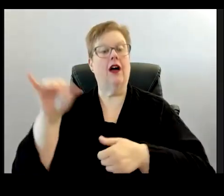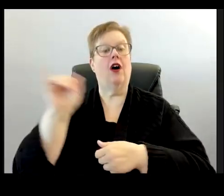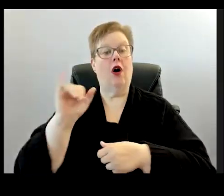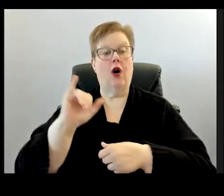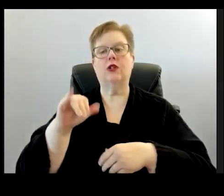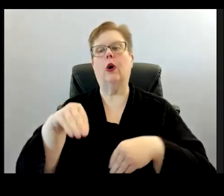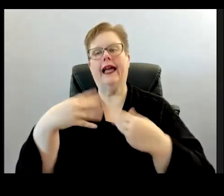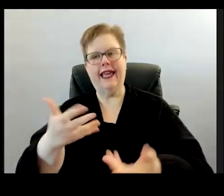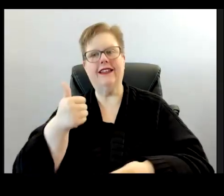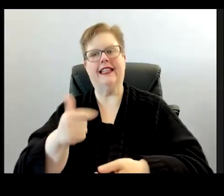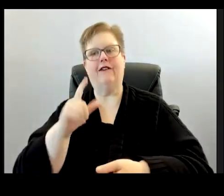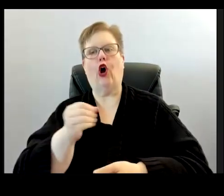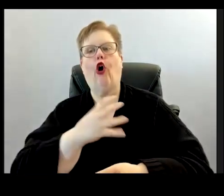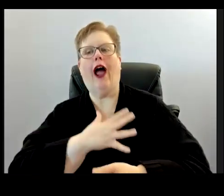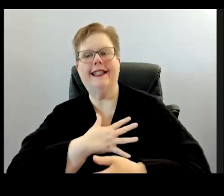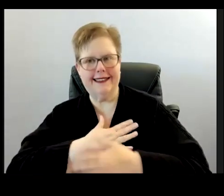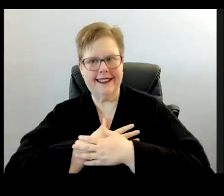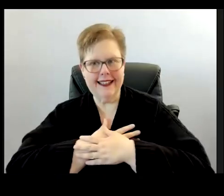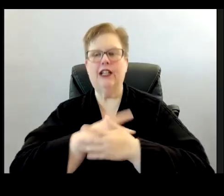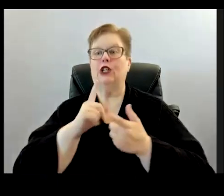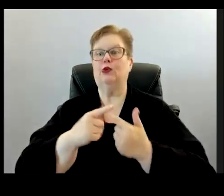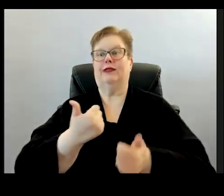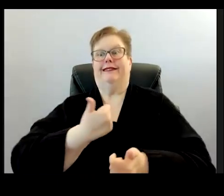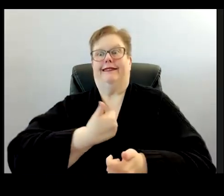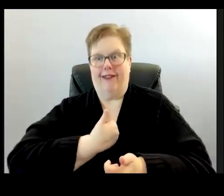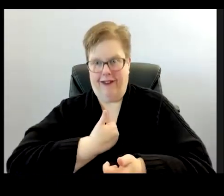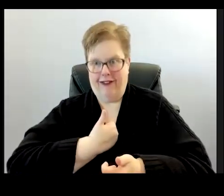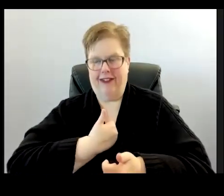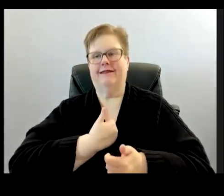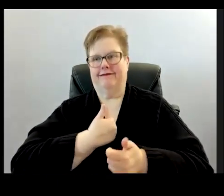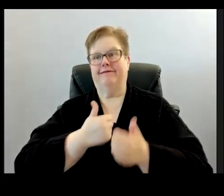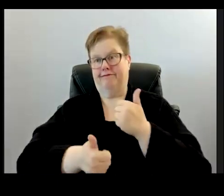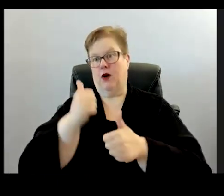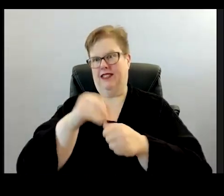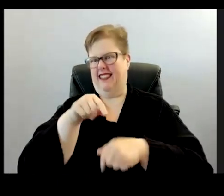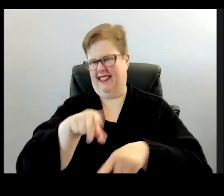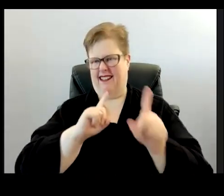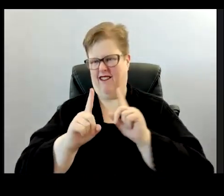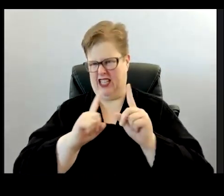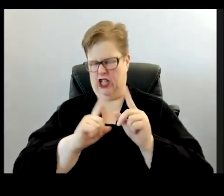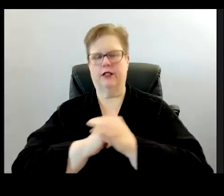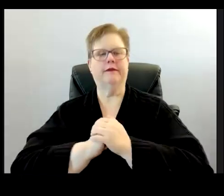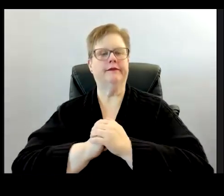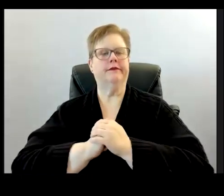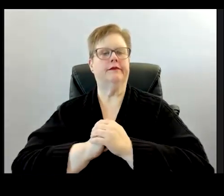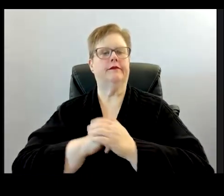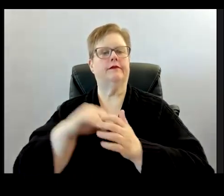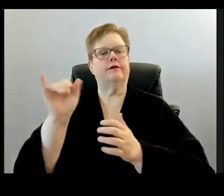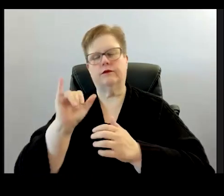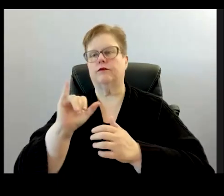giving grace primarily to yourself in this conversation. And we'll talk about